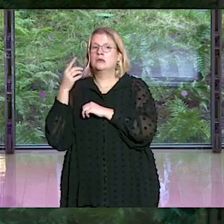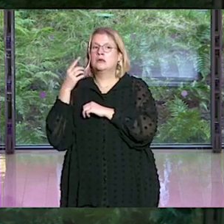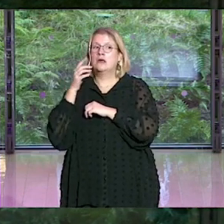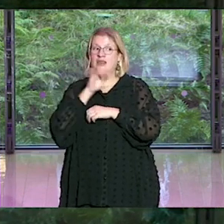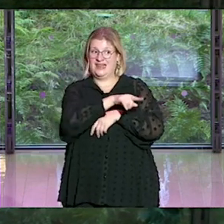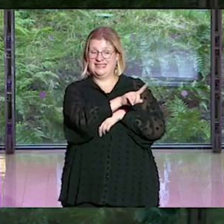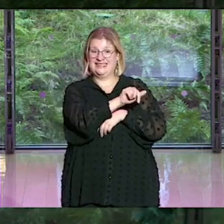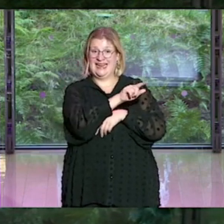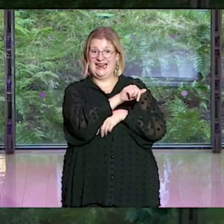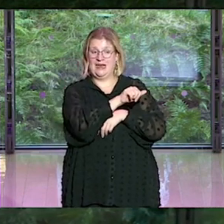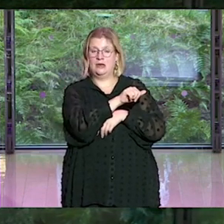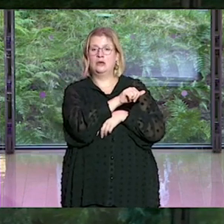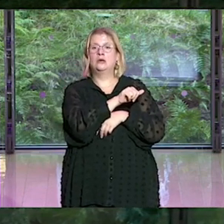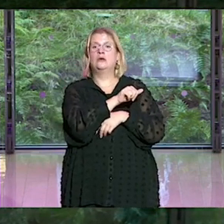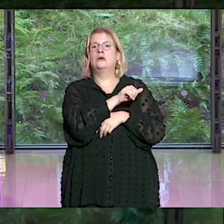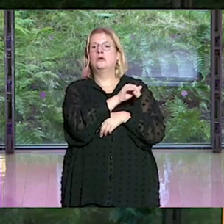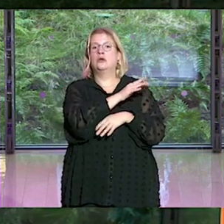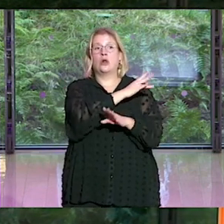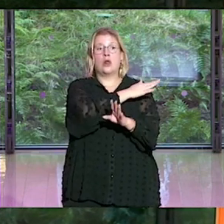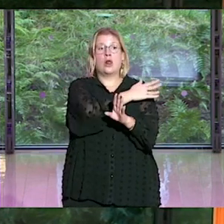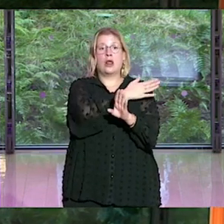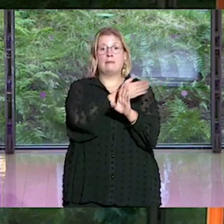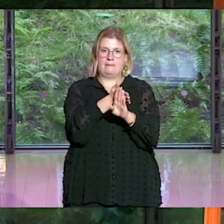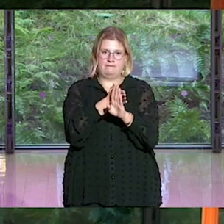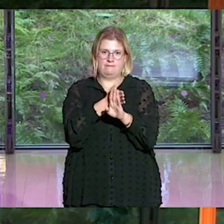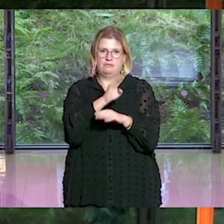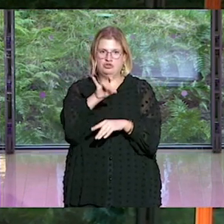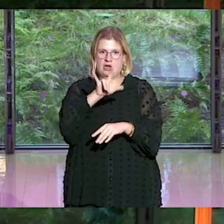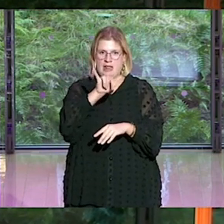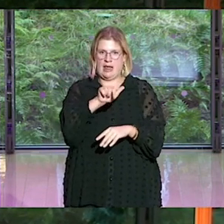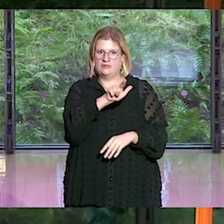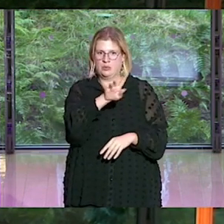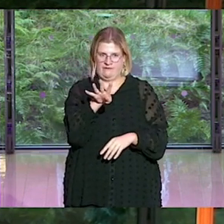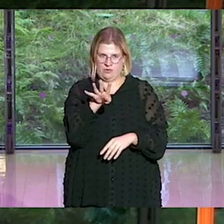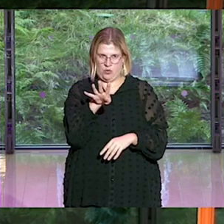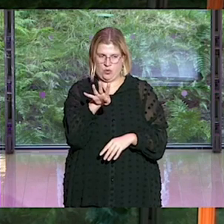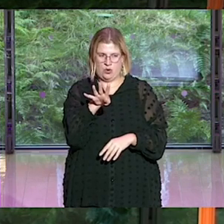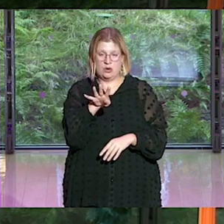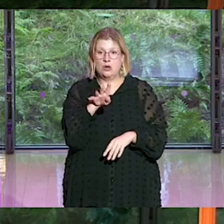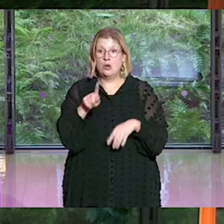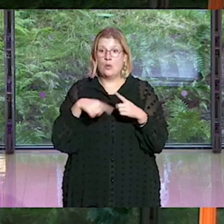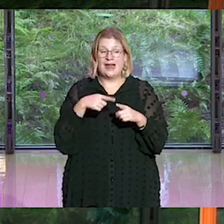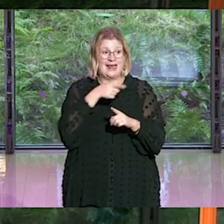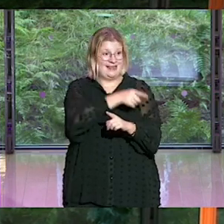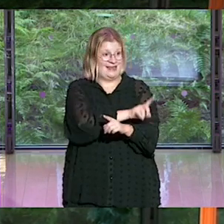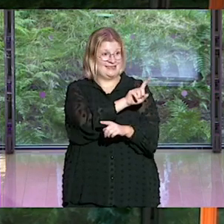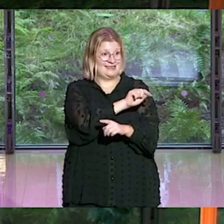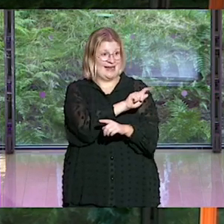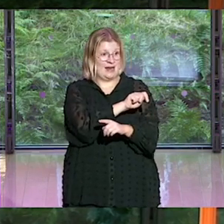Universal through July of next year. So what happens with all of that historical data?